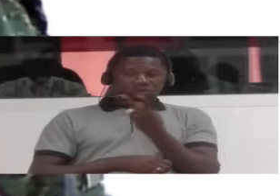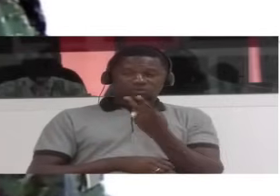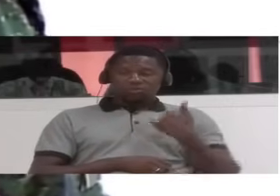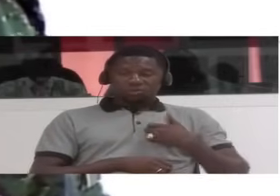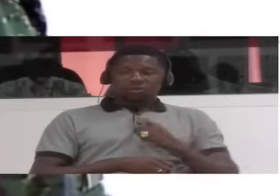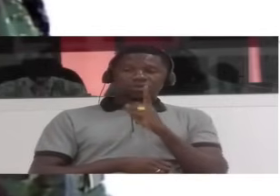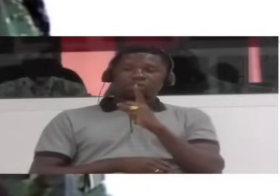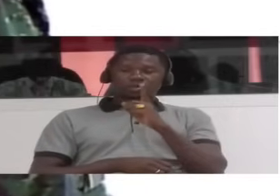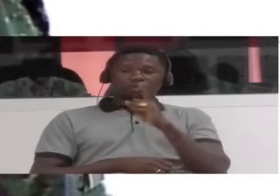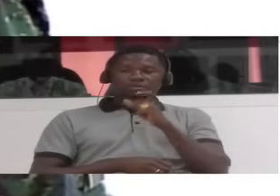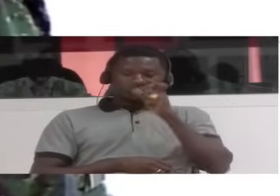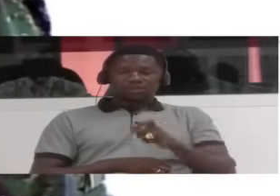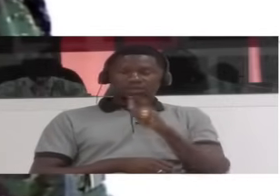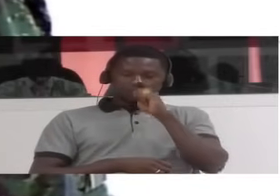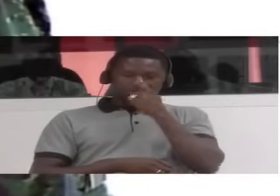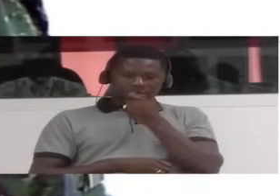died.